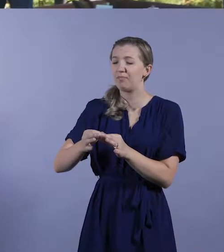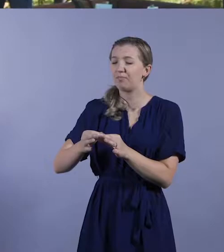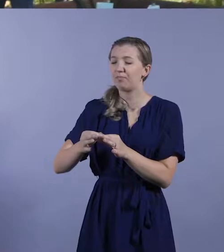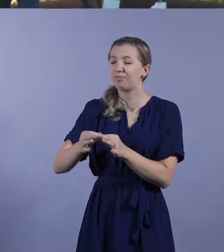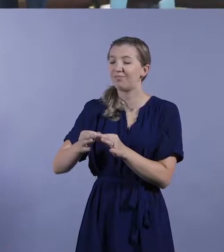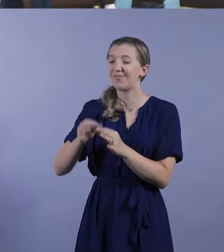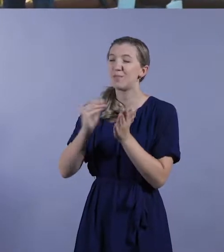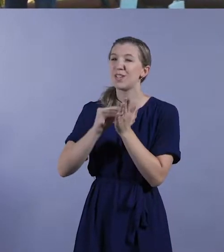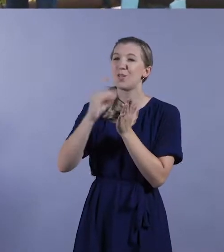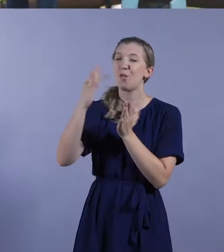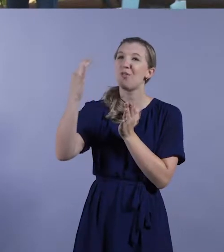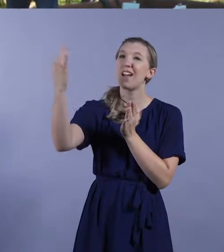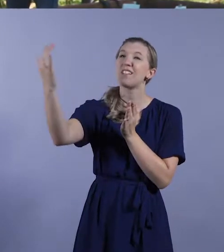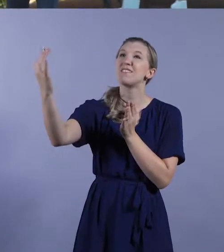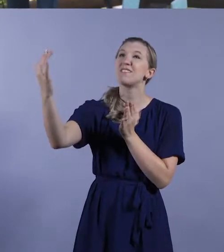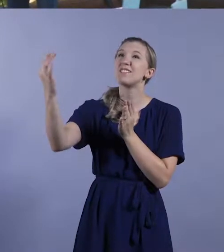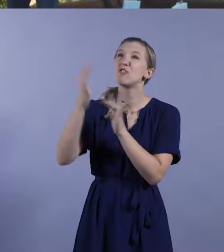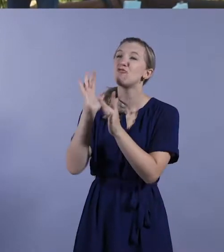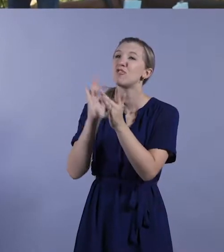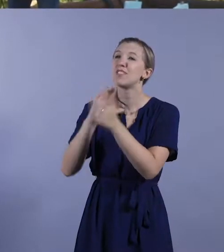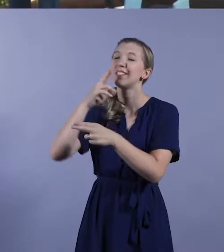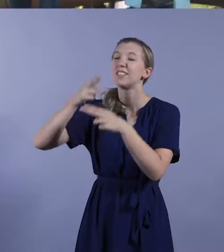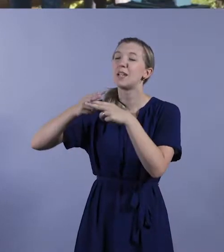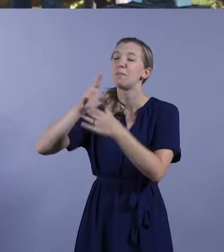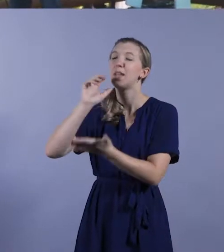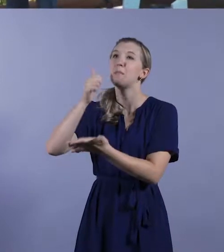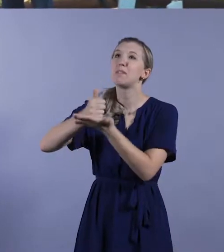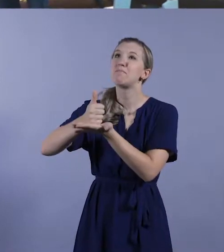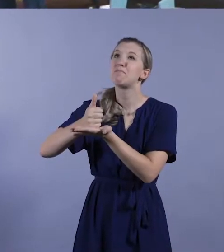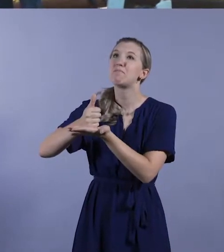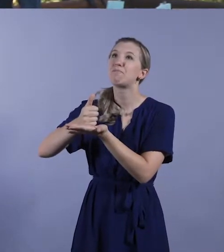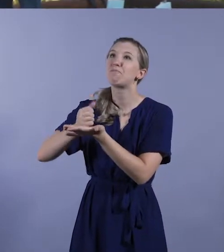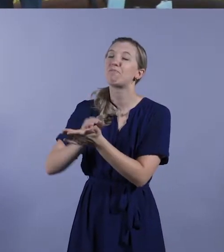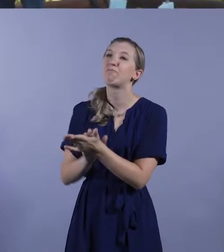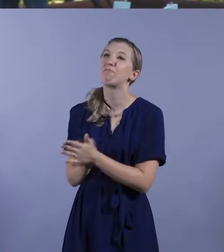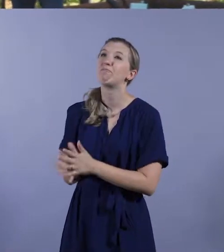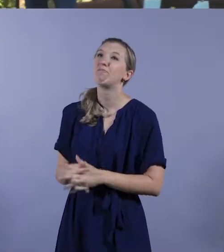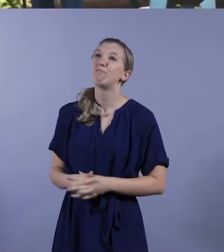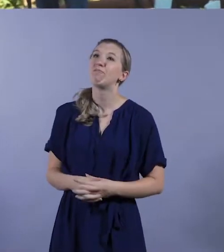and be glorified? In Jesus' name, amen.